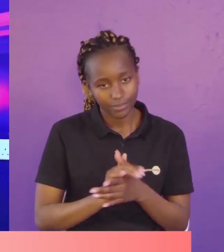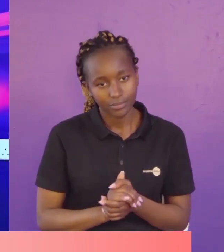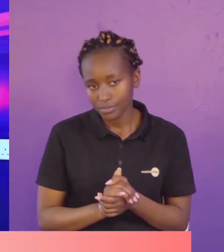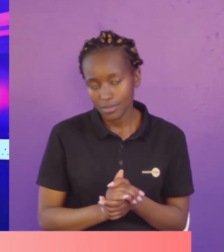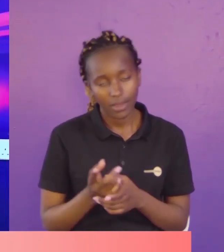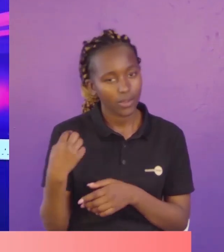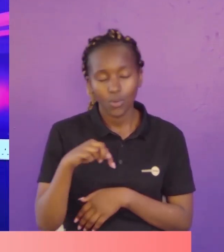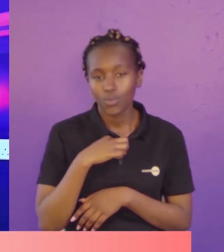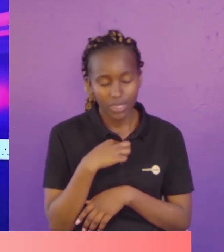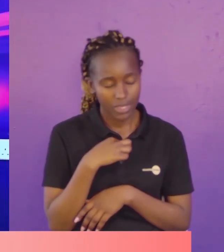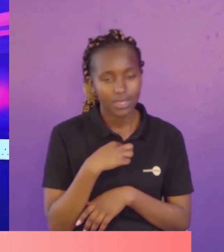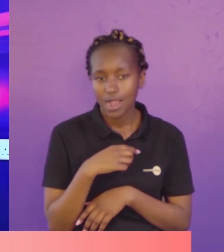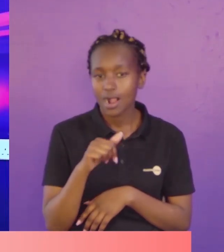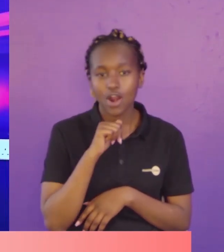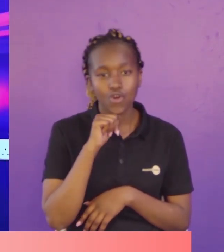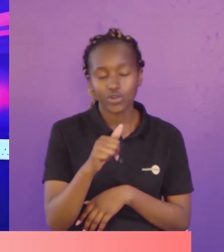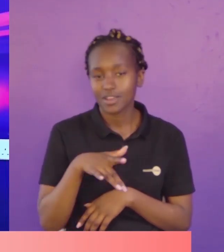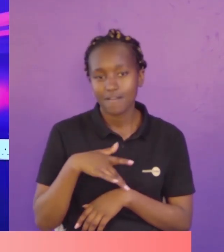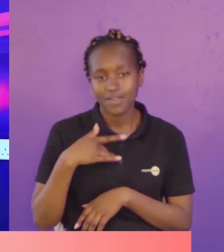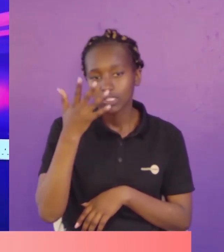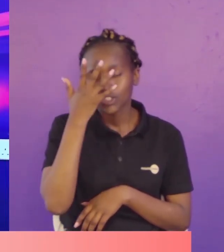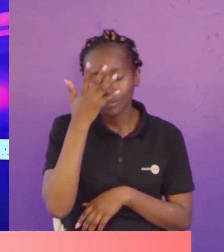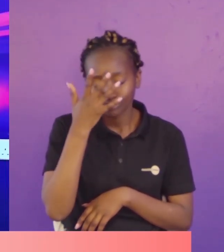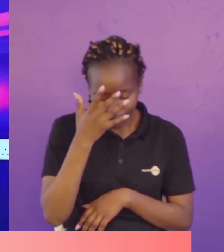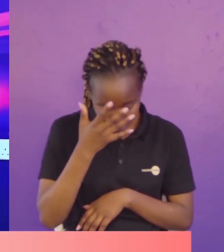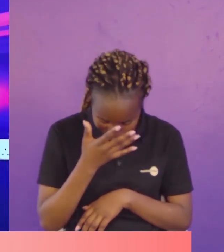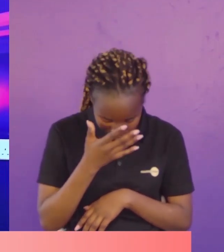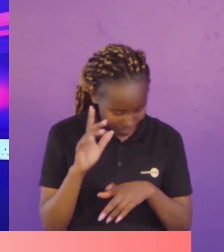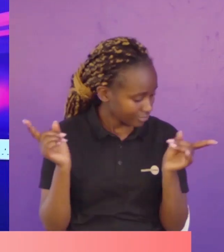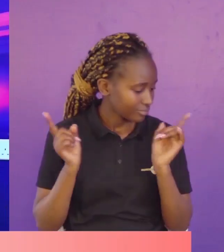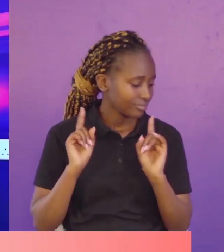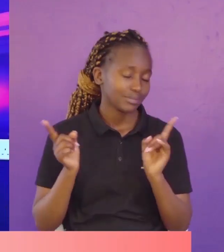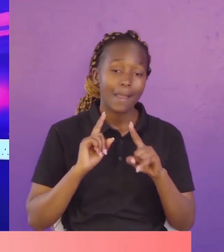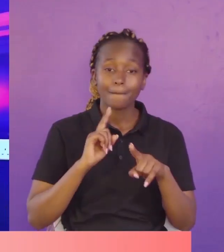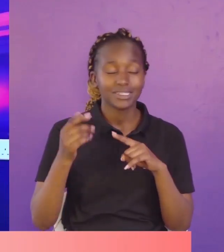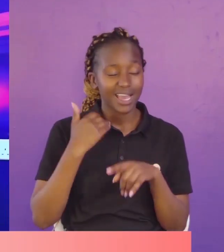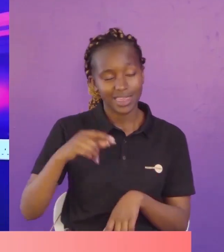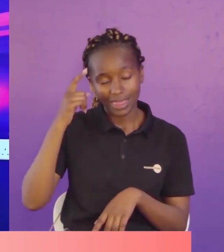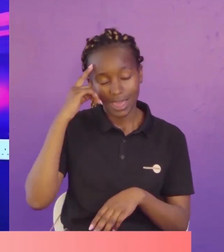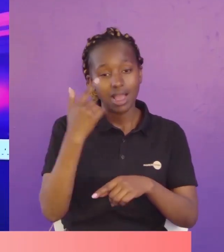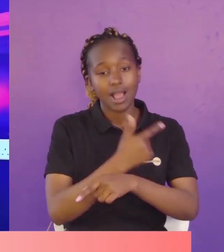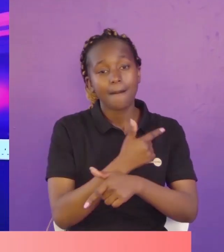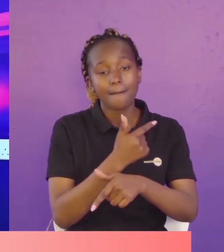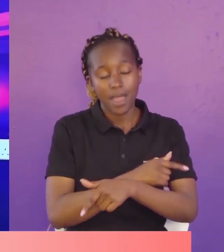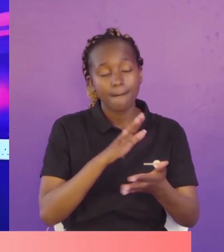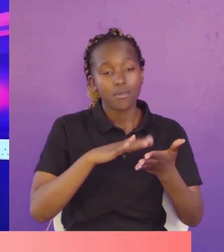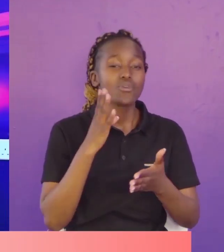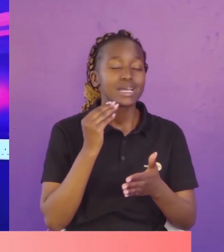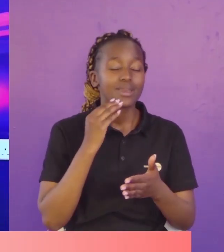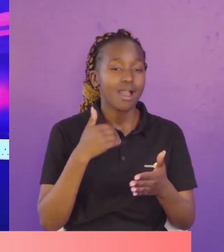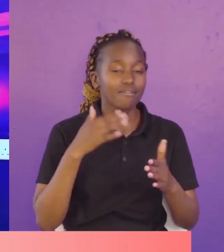we will not turn our heads down, but let's say Gambia were so much experienced than Kenya was. Yes,